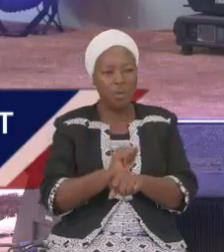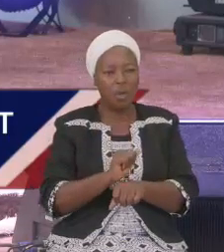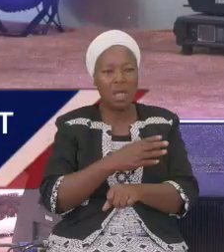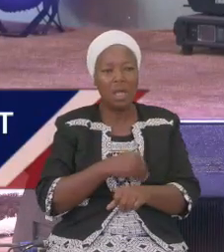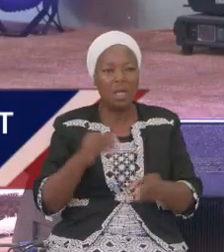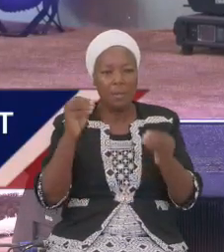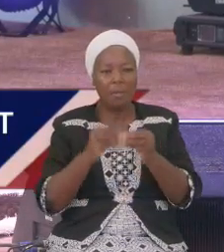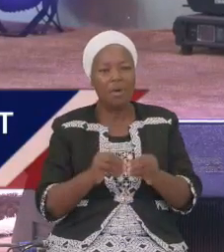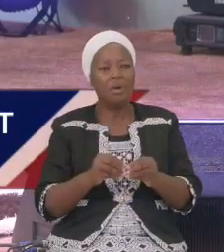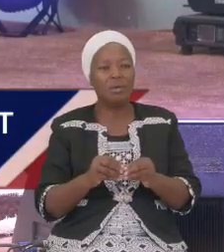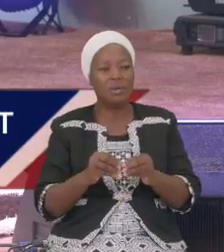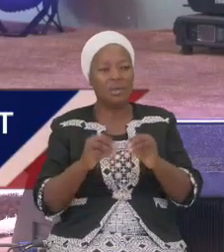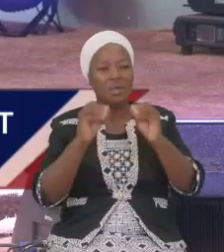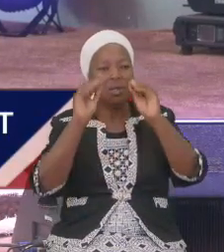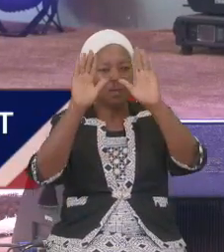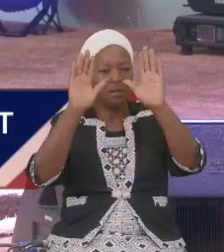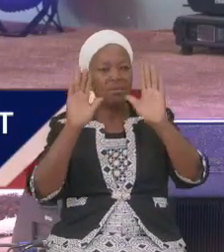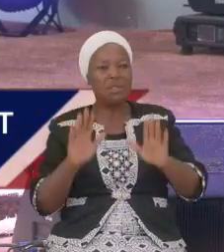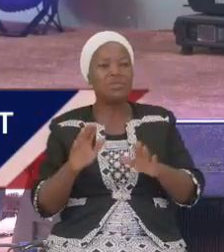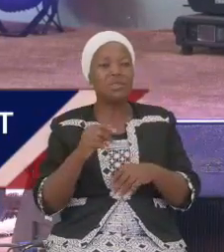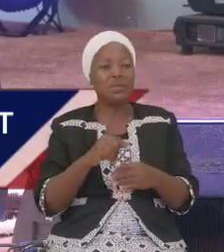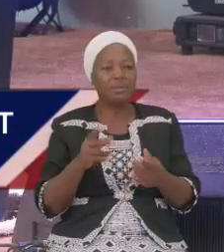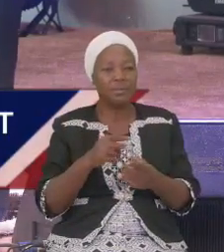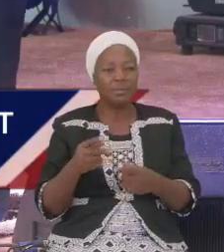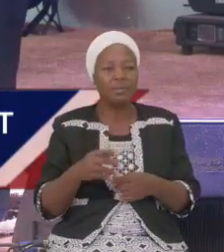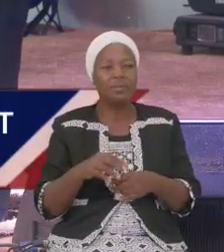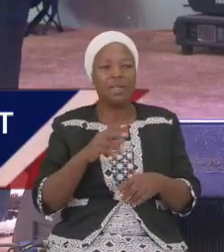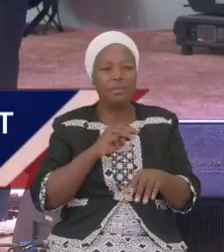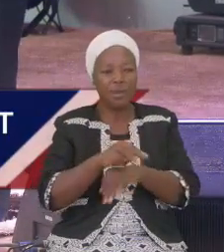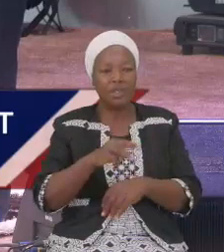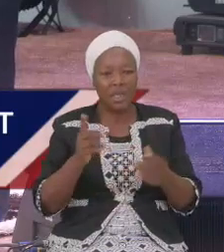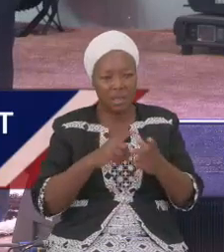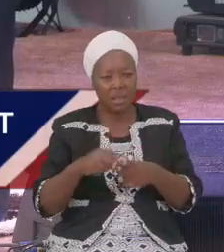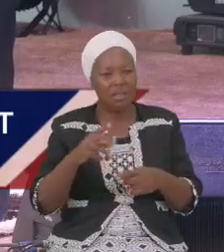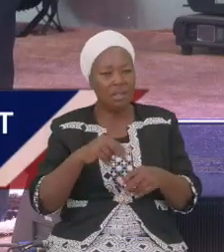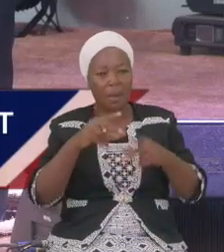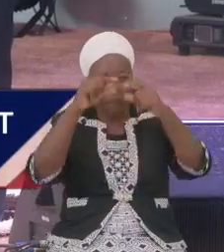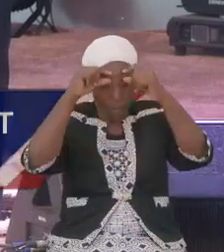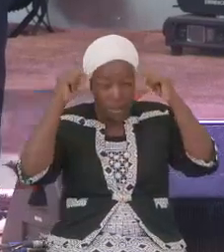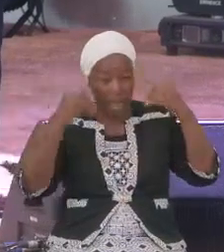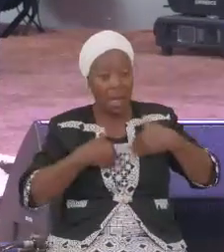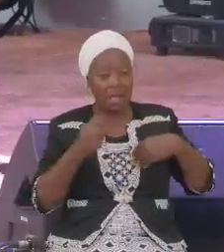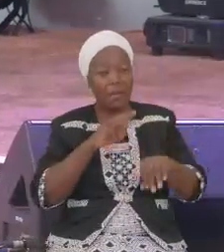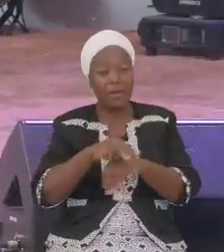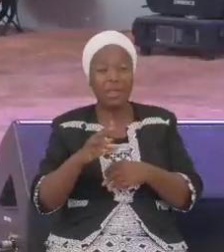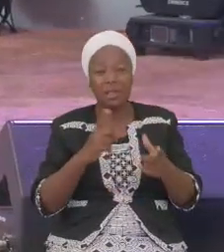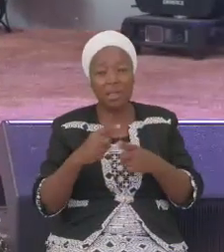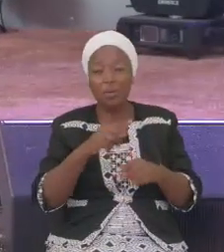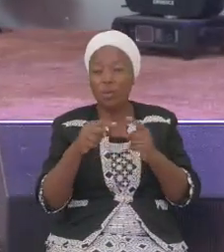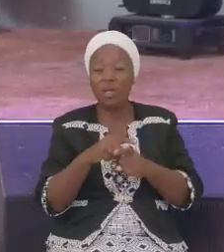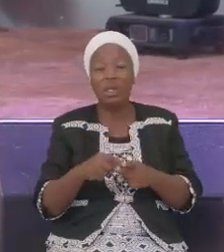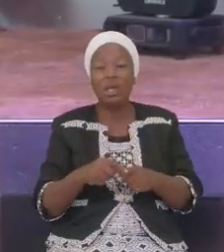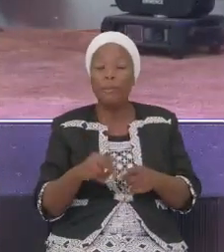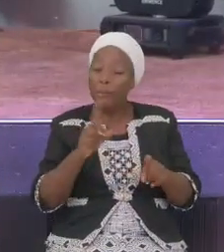more excellent ministry. Moses had a ministry, but the ministry of Christ is more